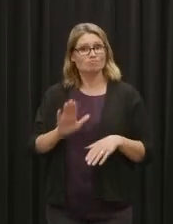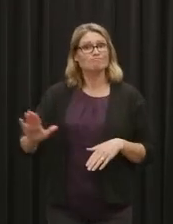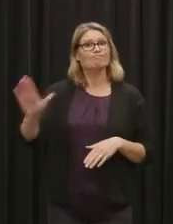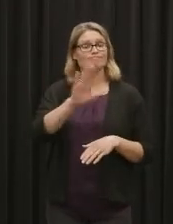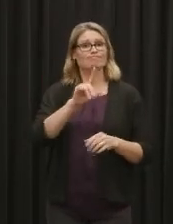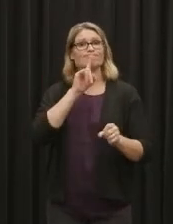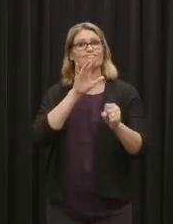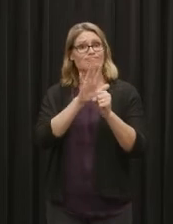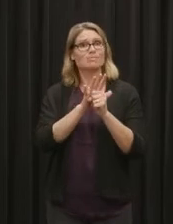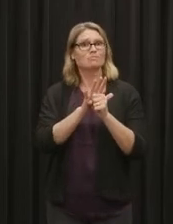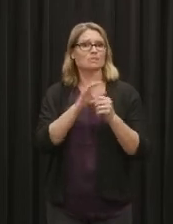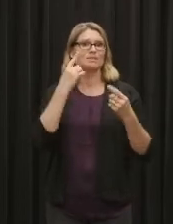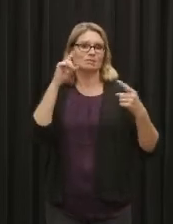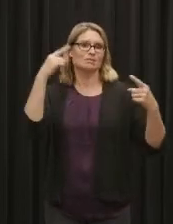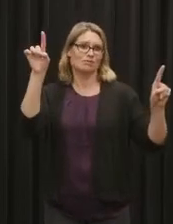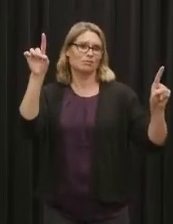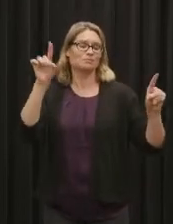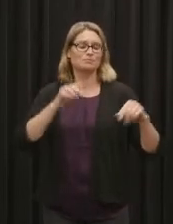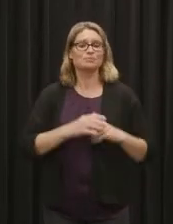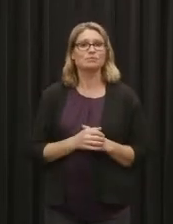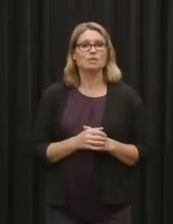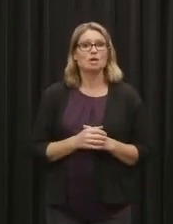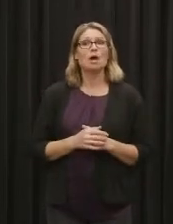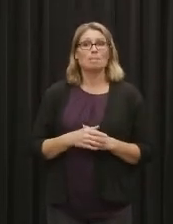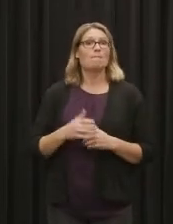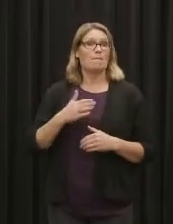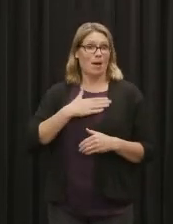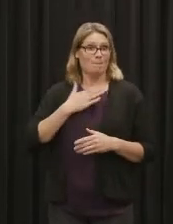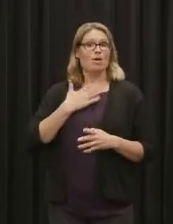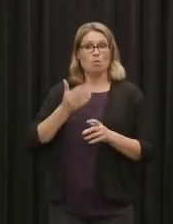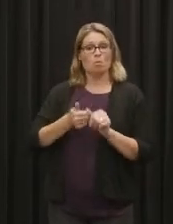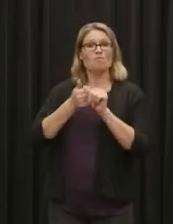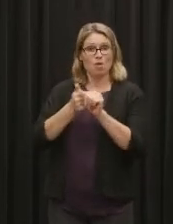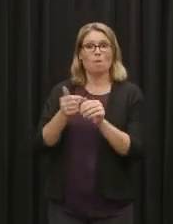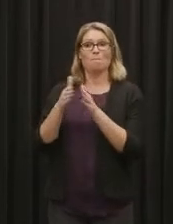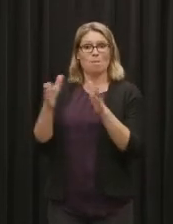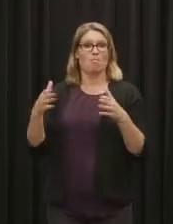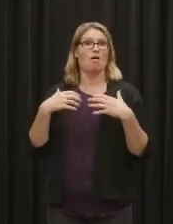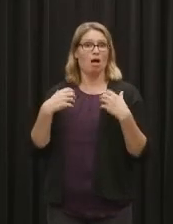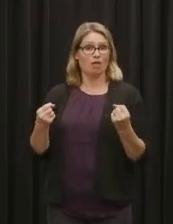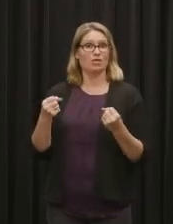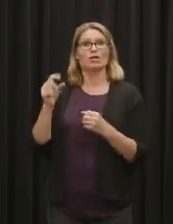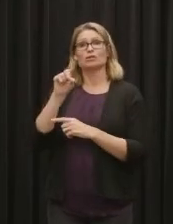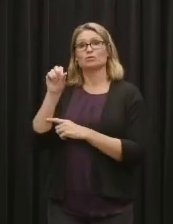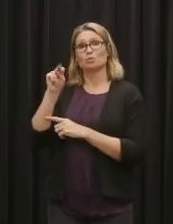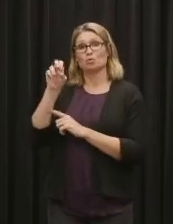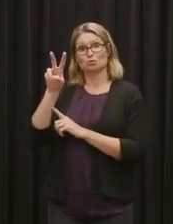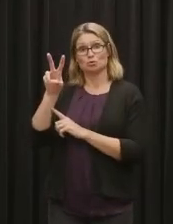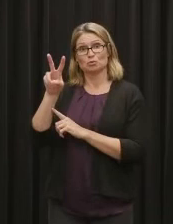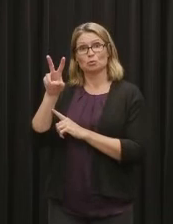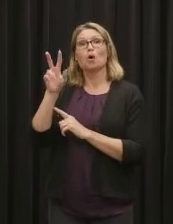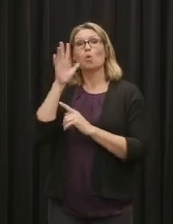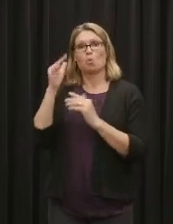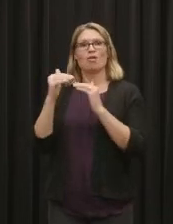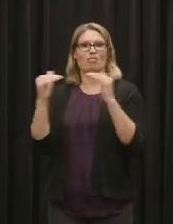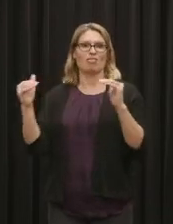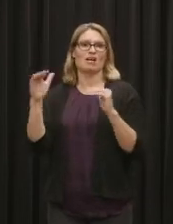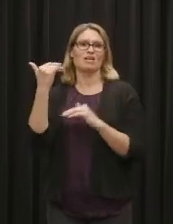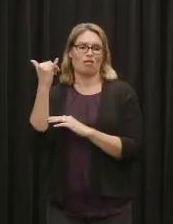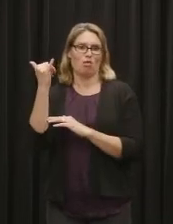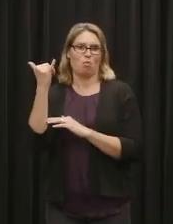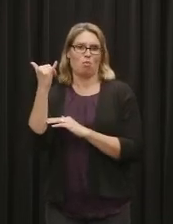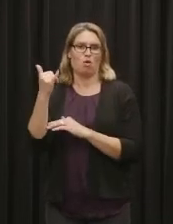has paid off. I am pleased to say we are following the recommendation of Public Health in Zone 2 will return to the yellow